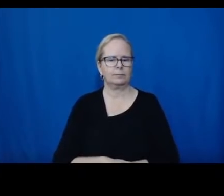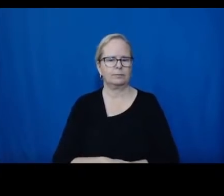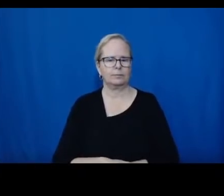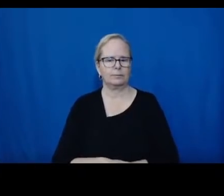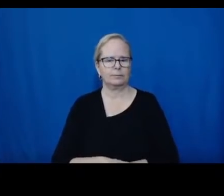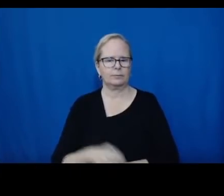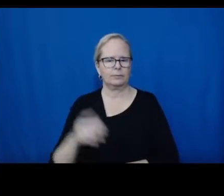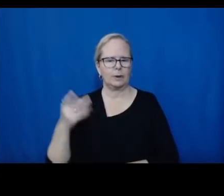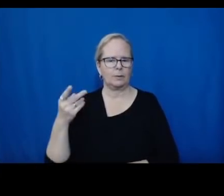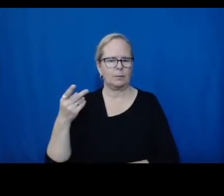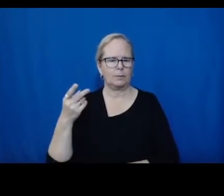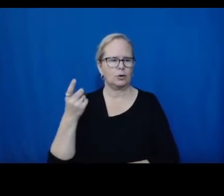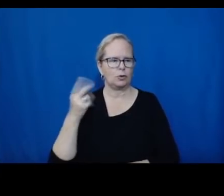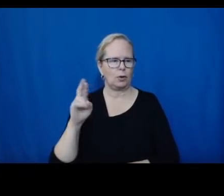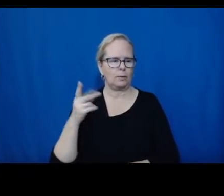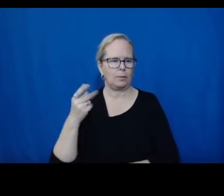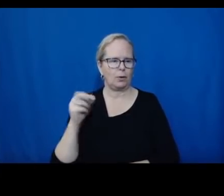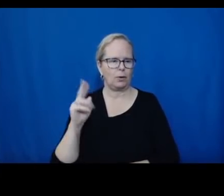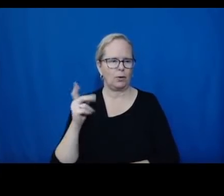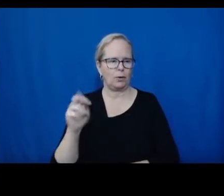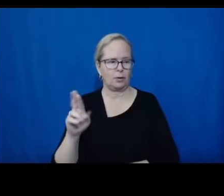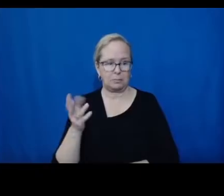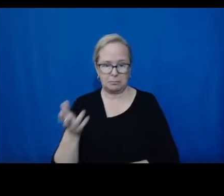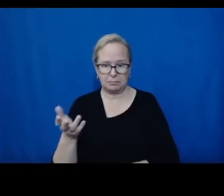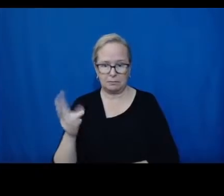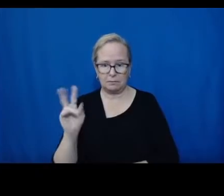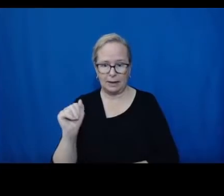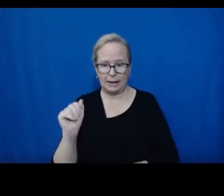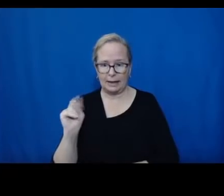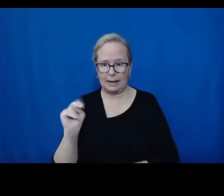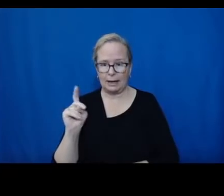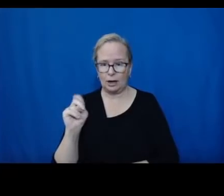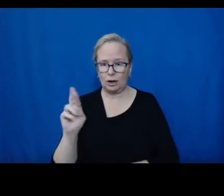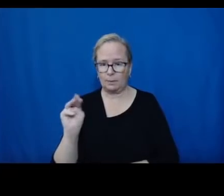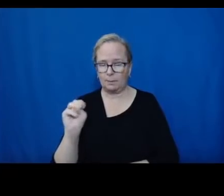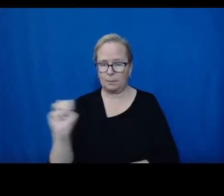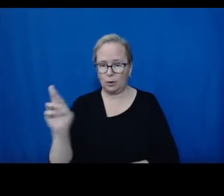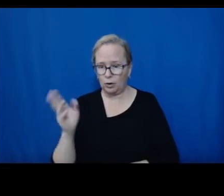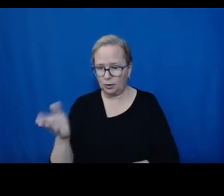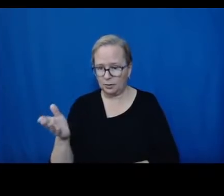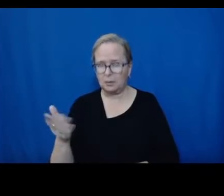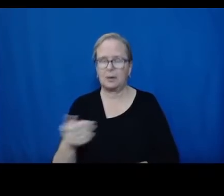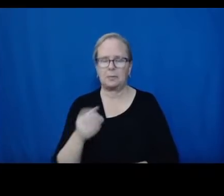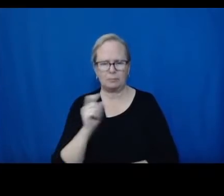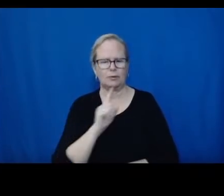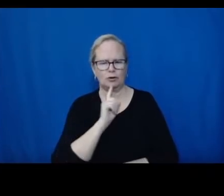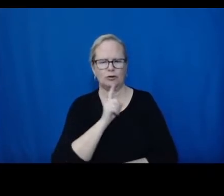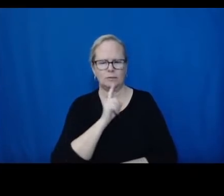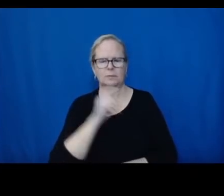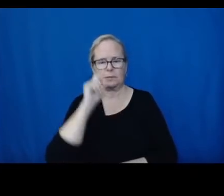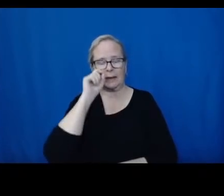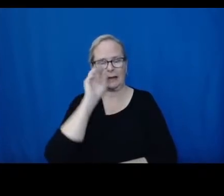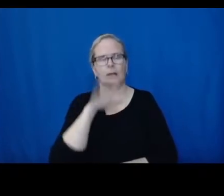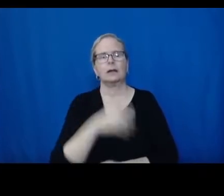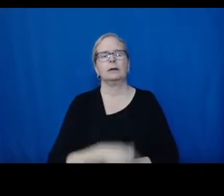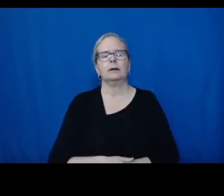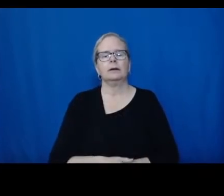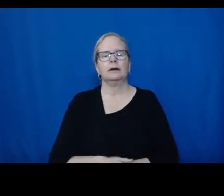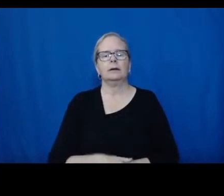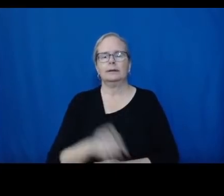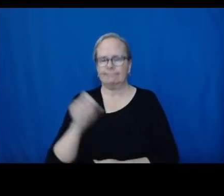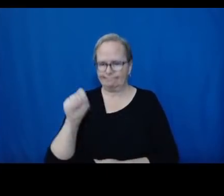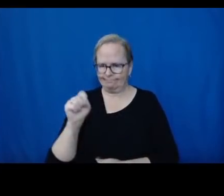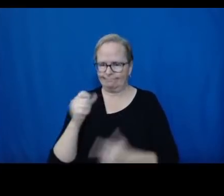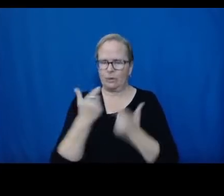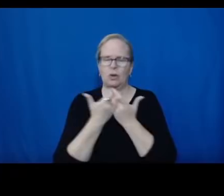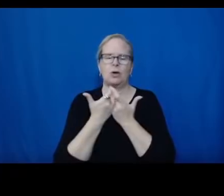Dr. Parker, and then Danielle? Sure. I was just going to say, it certainly is a huge issue in rural communities as well. And